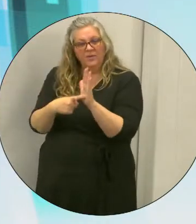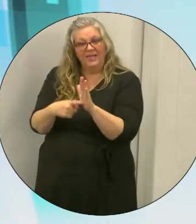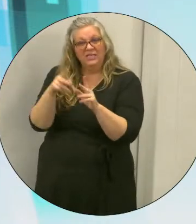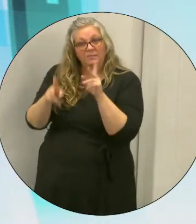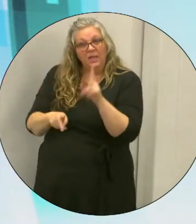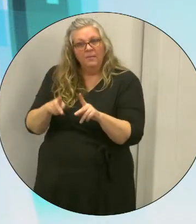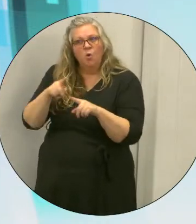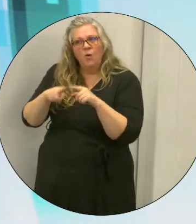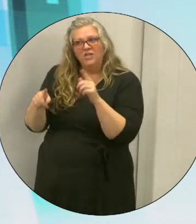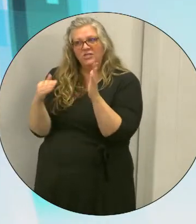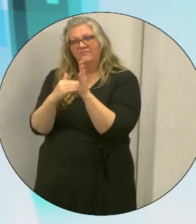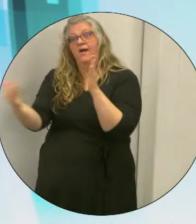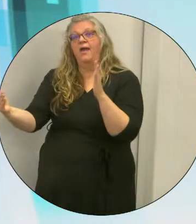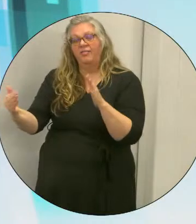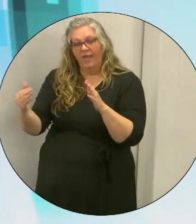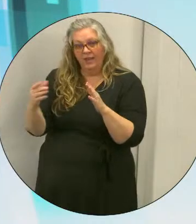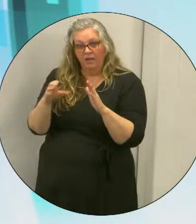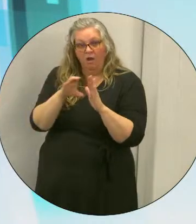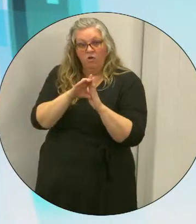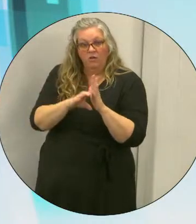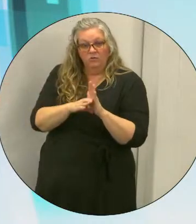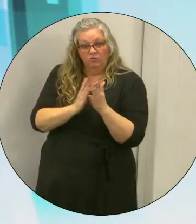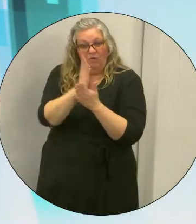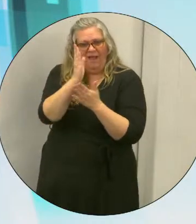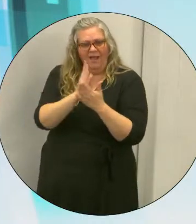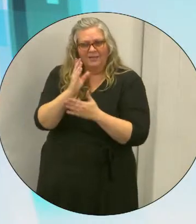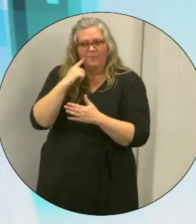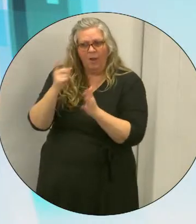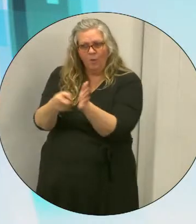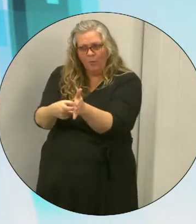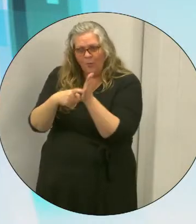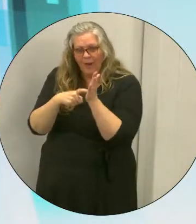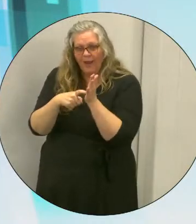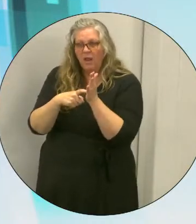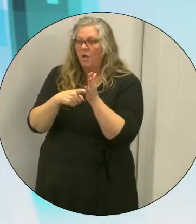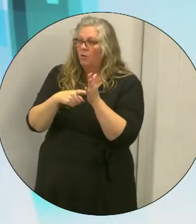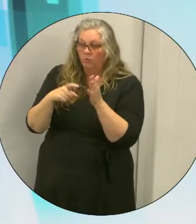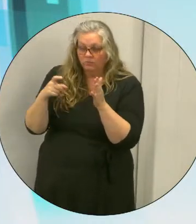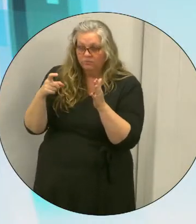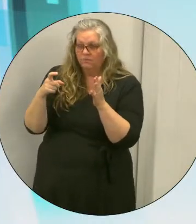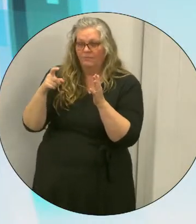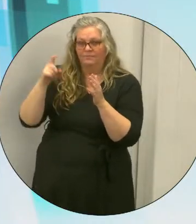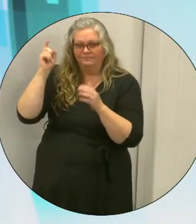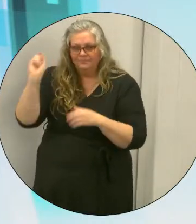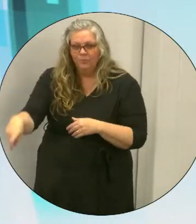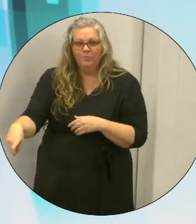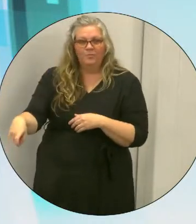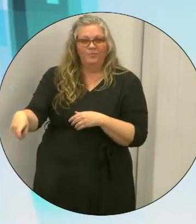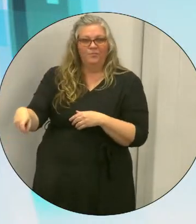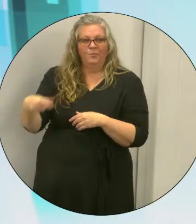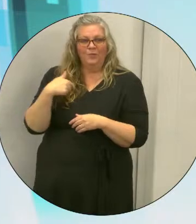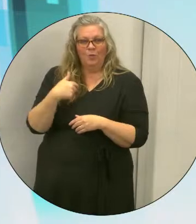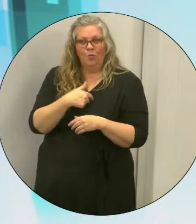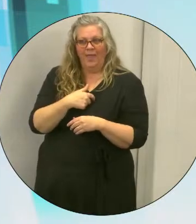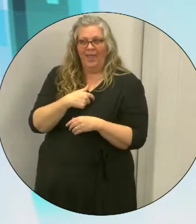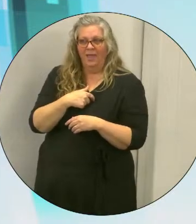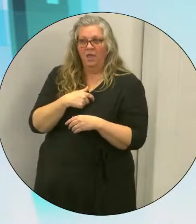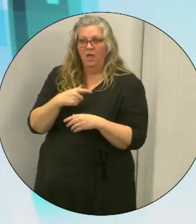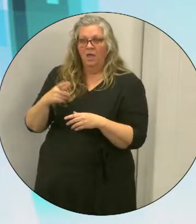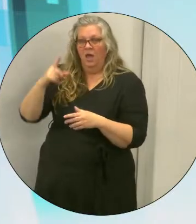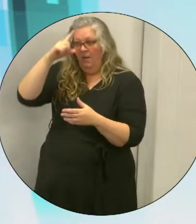constituents when she's violating our constitutional rights while mandating or demanding that we observe